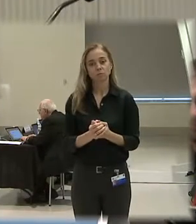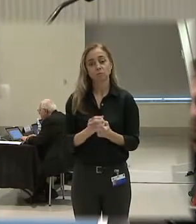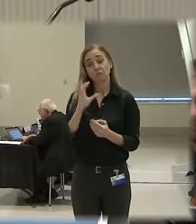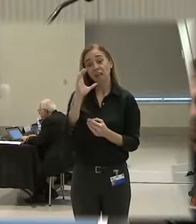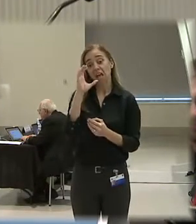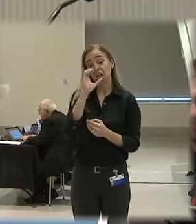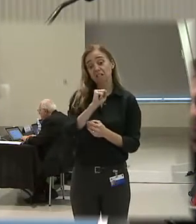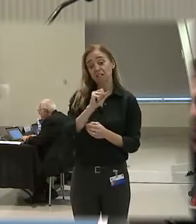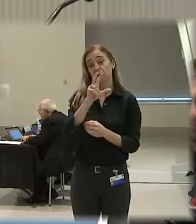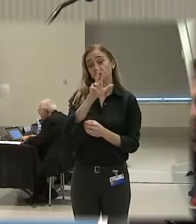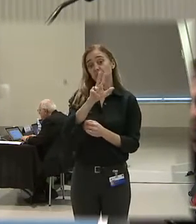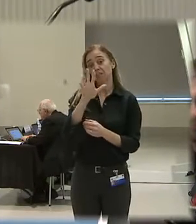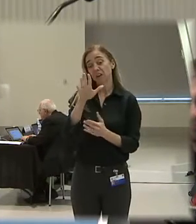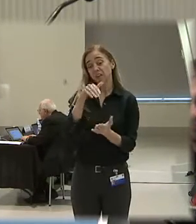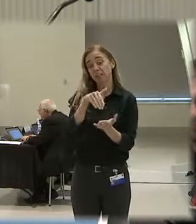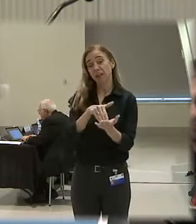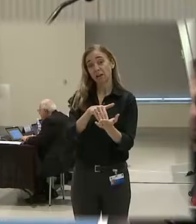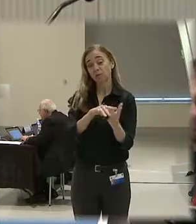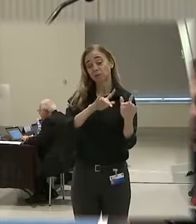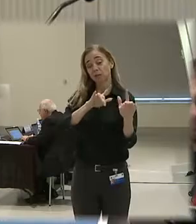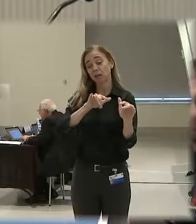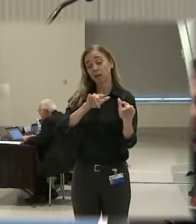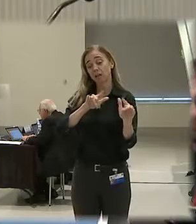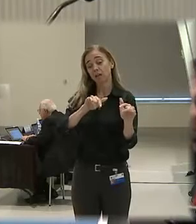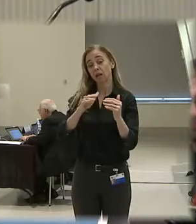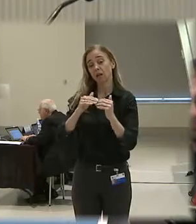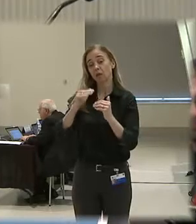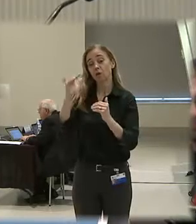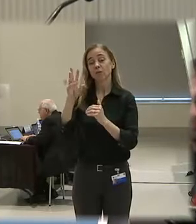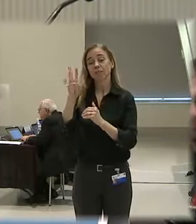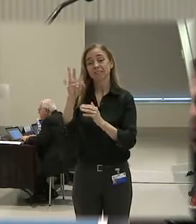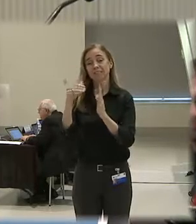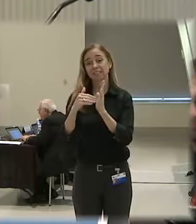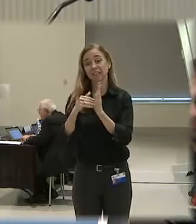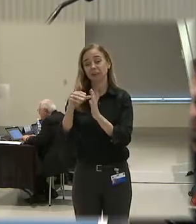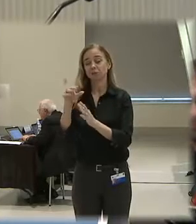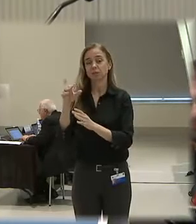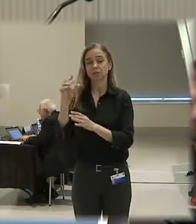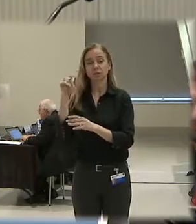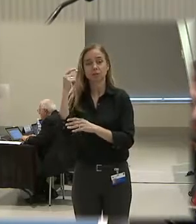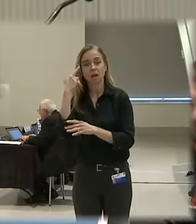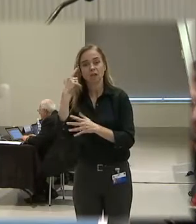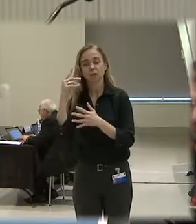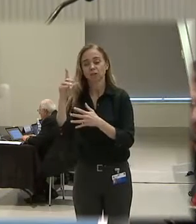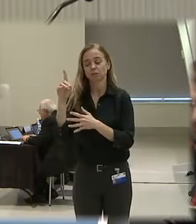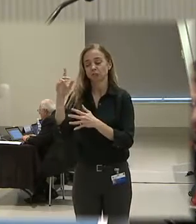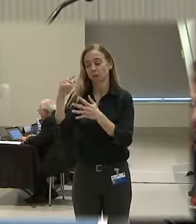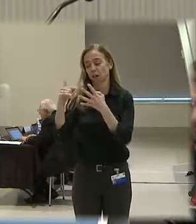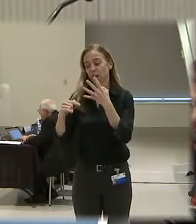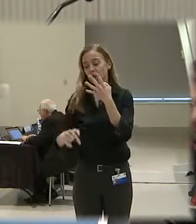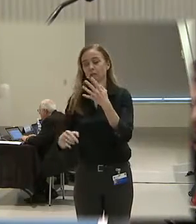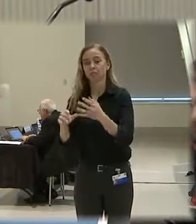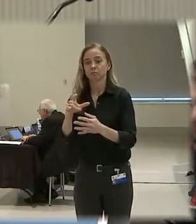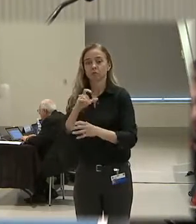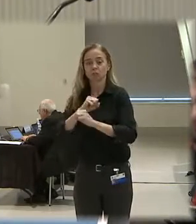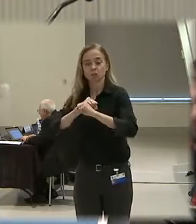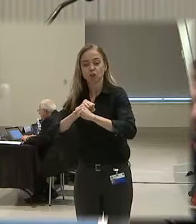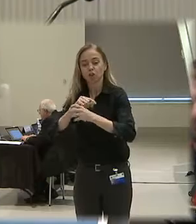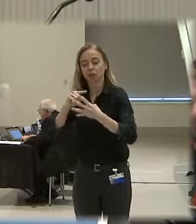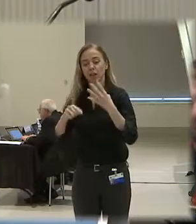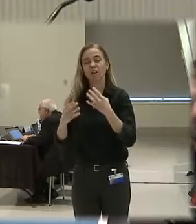estimated 35,000 convention attendees and over 6,000 delegates, governors, thousands of security personnel,